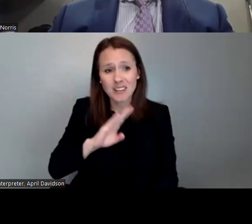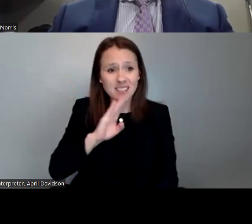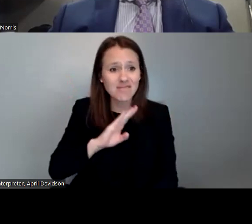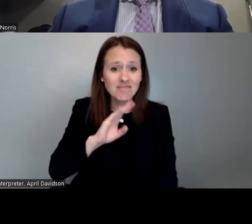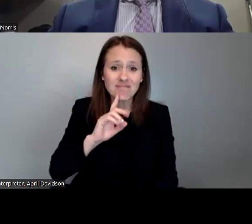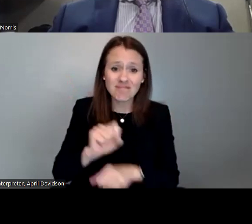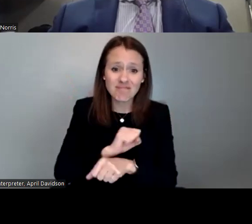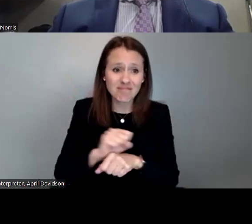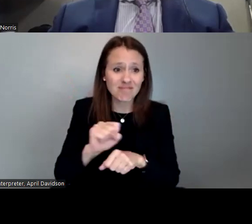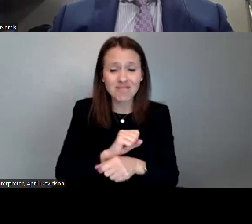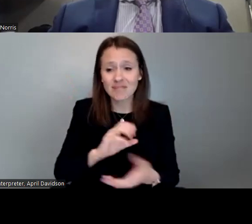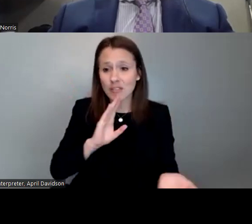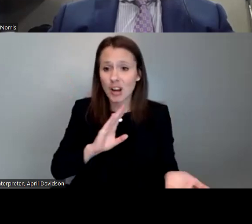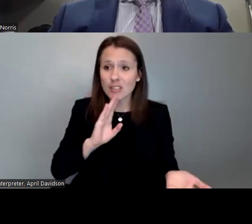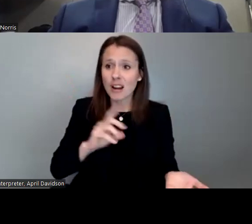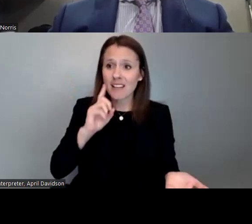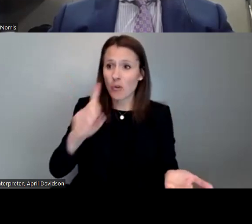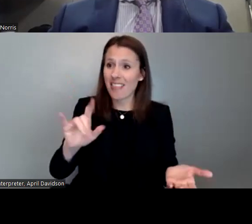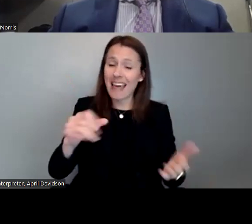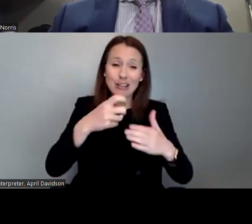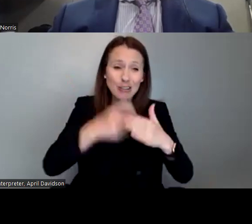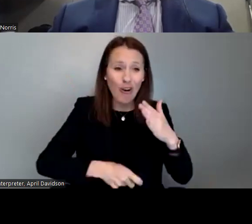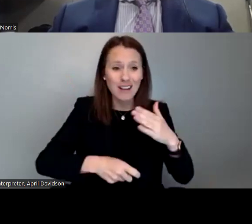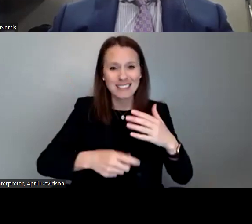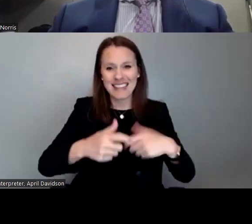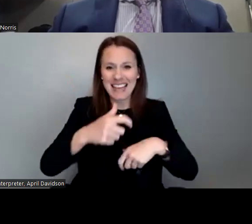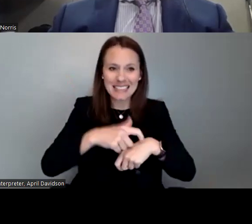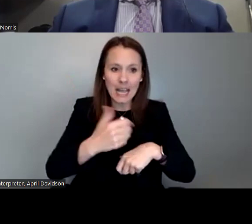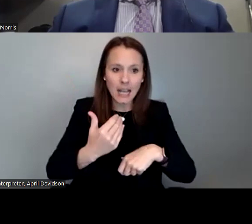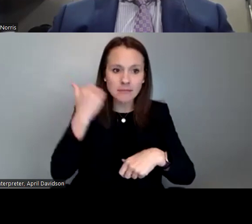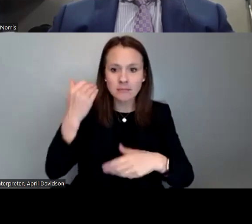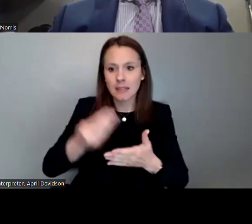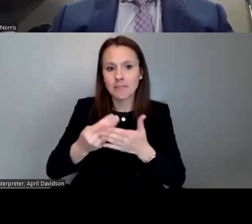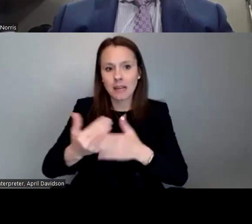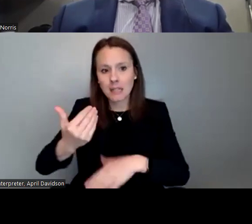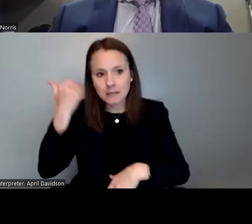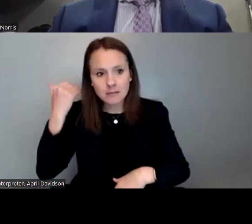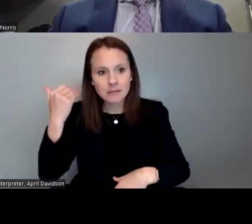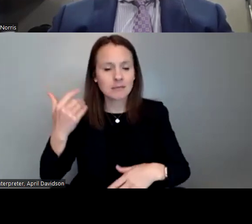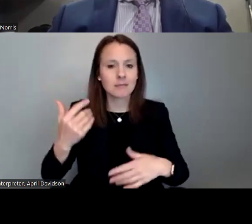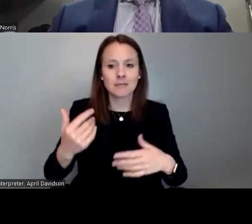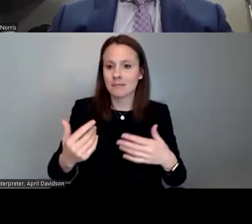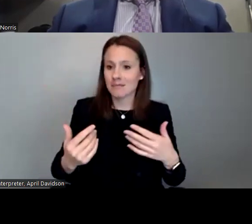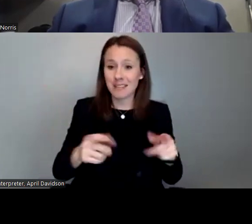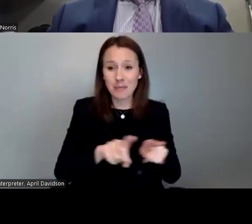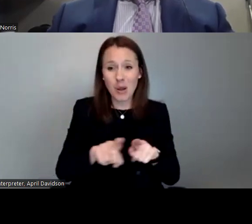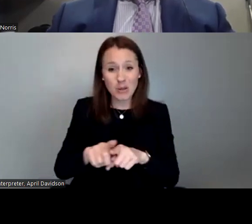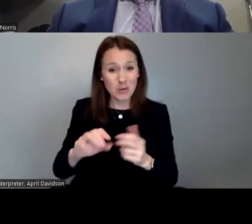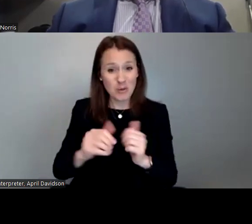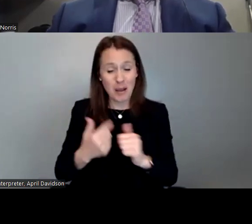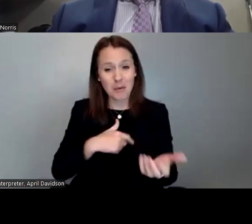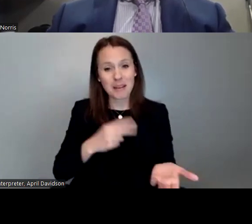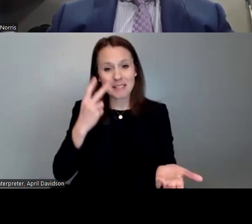that represents that cost of time and money. I'm referring to also how we've seen some